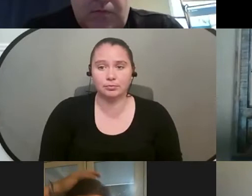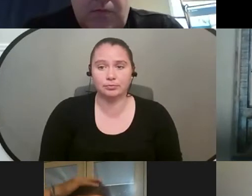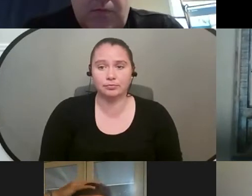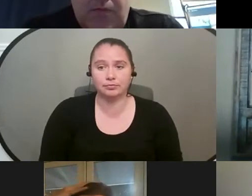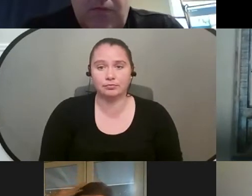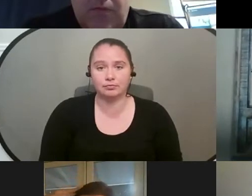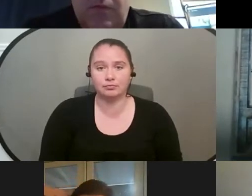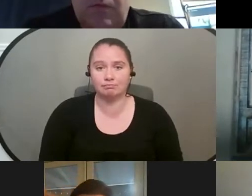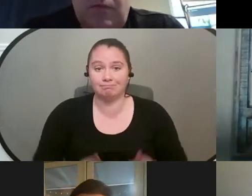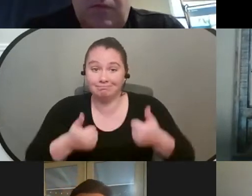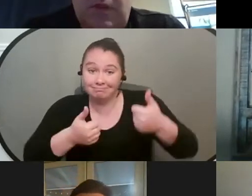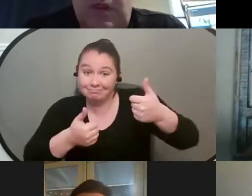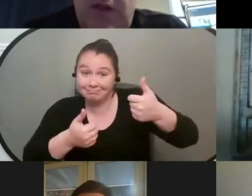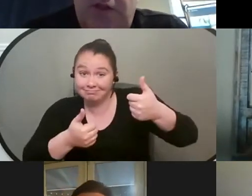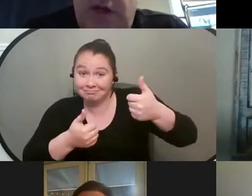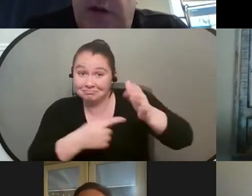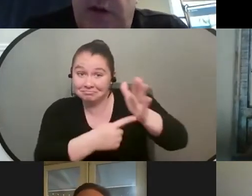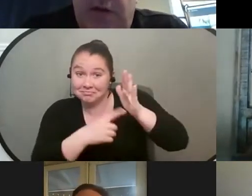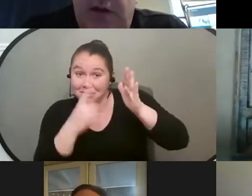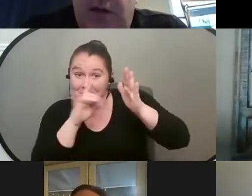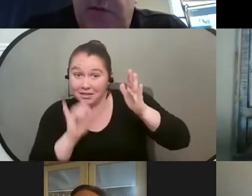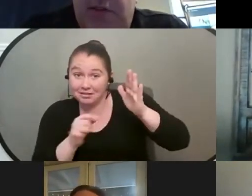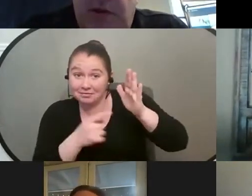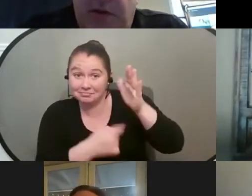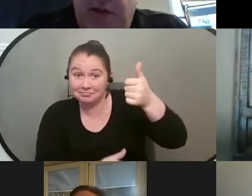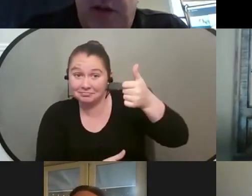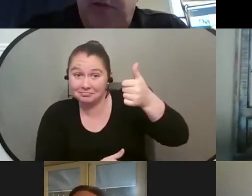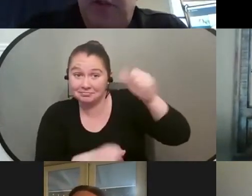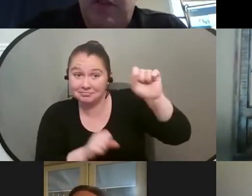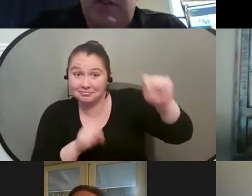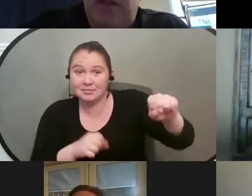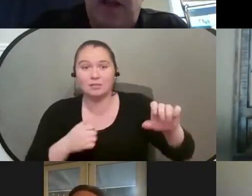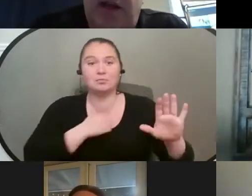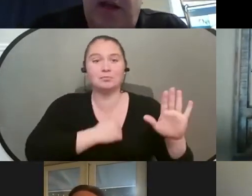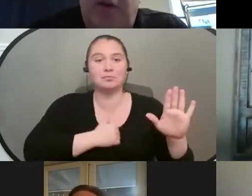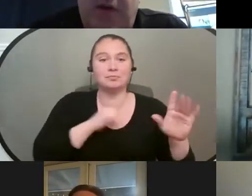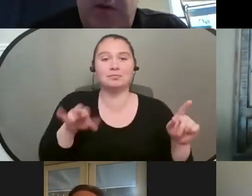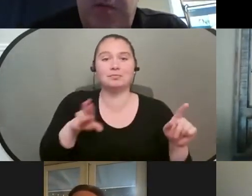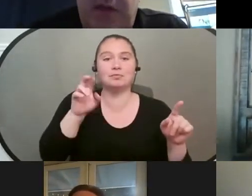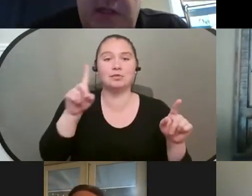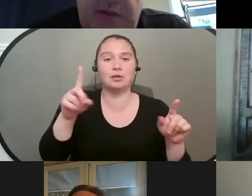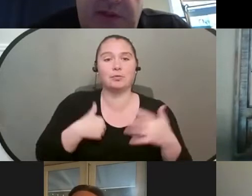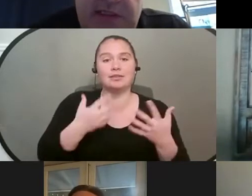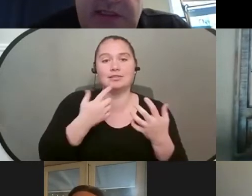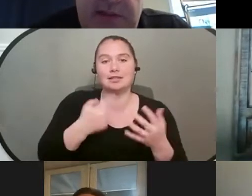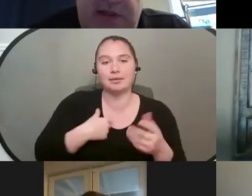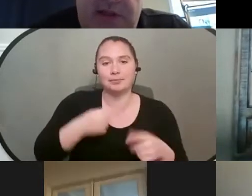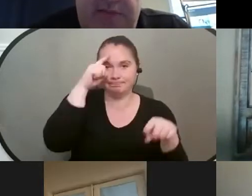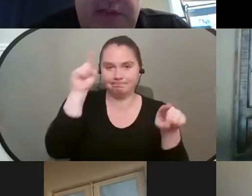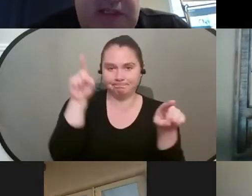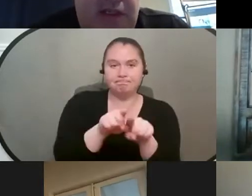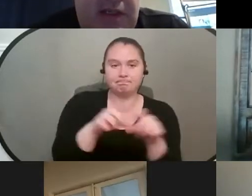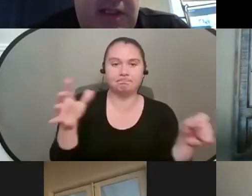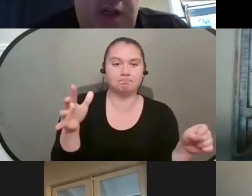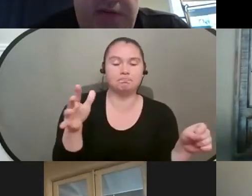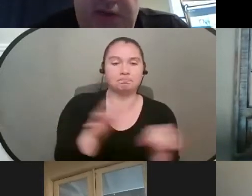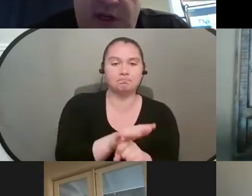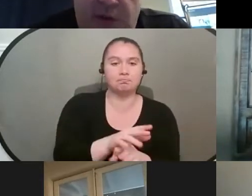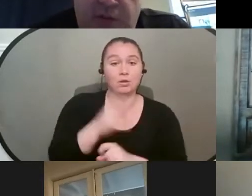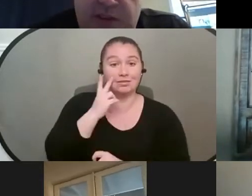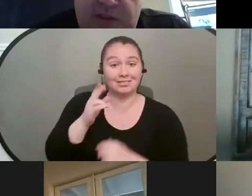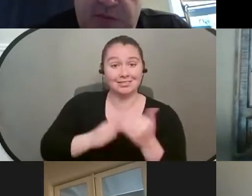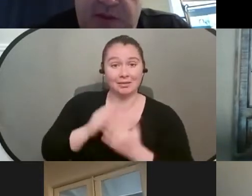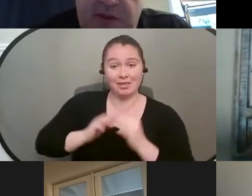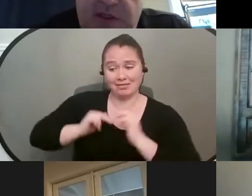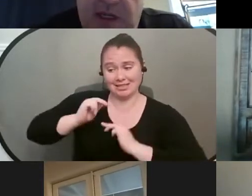Getting the thumbs up on that one. Jared, sorry, Jared. I was just gonna say, yeah, I agree completely. When you see some of the facilities that y'all have